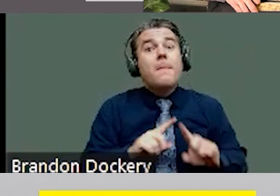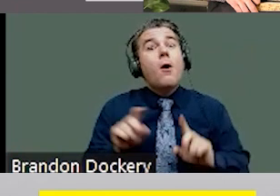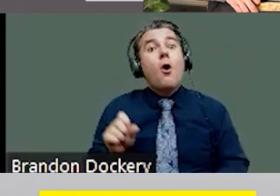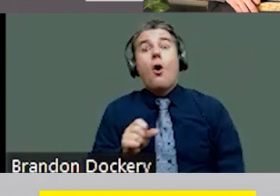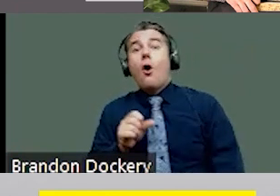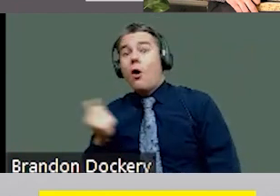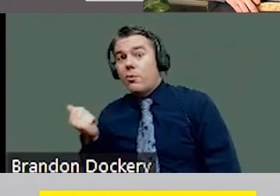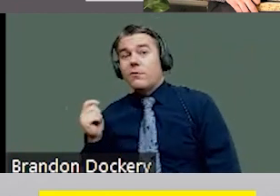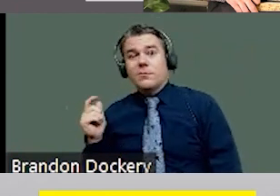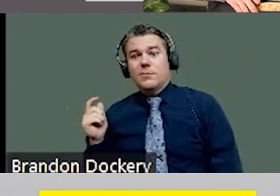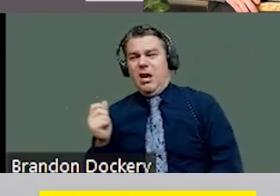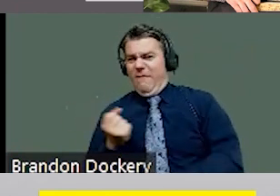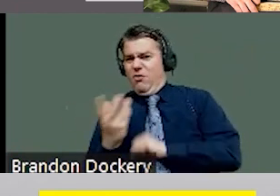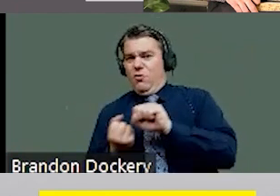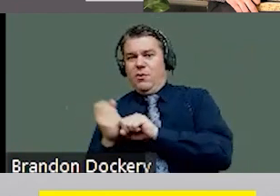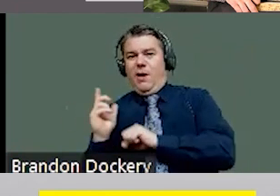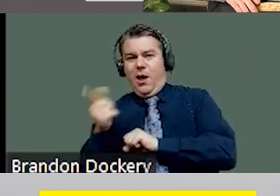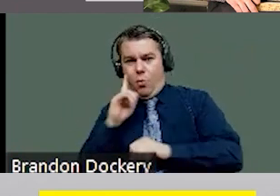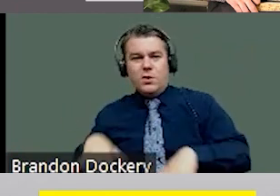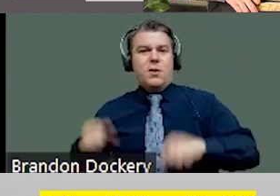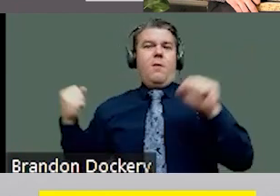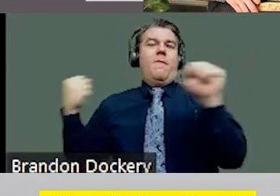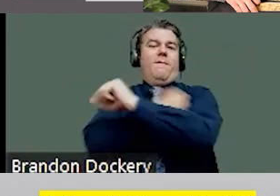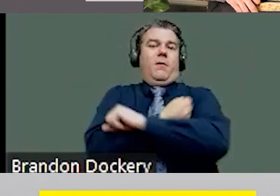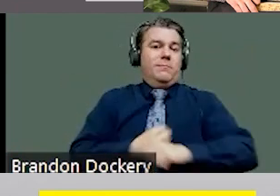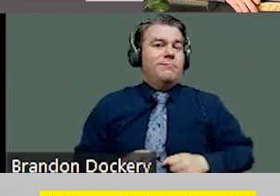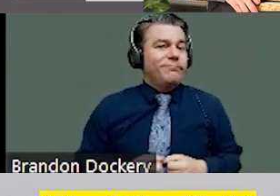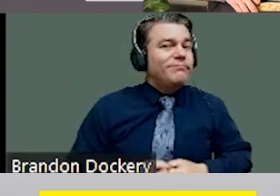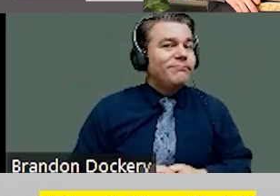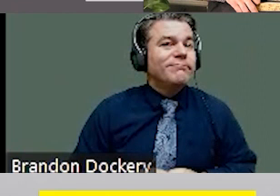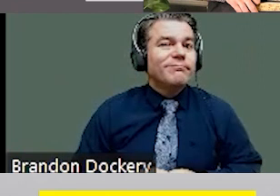but others would take up the fight in just a few years.